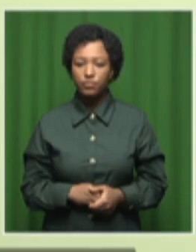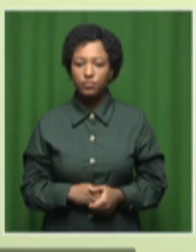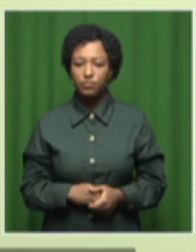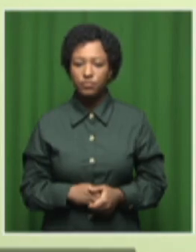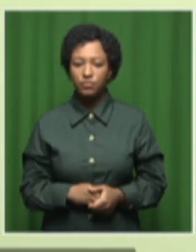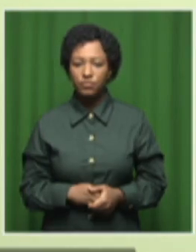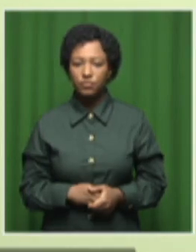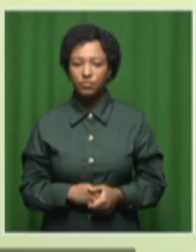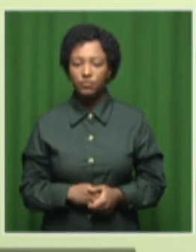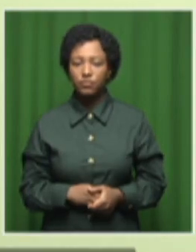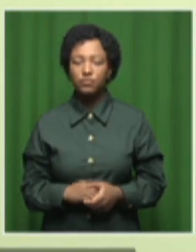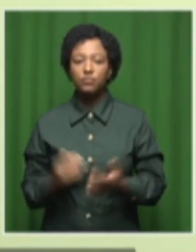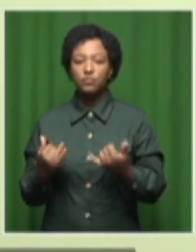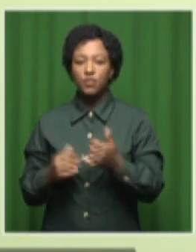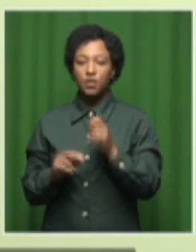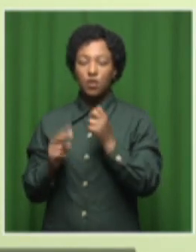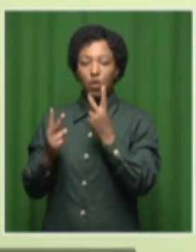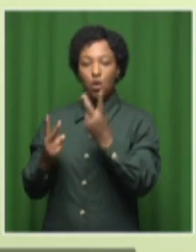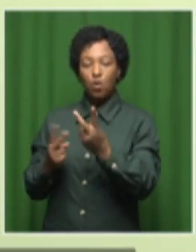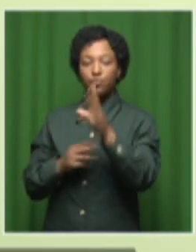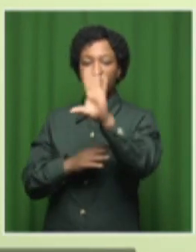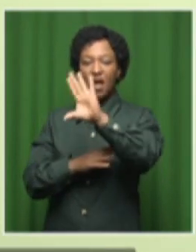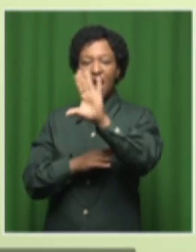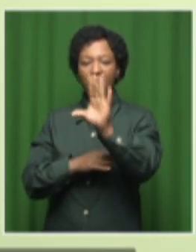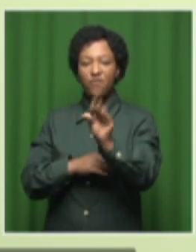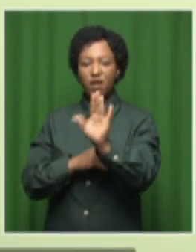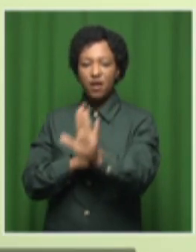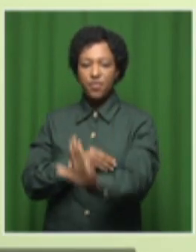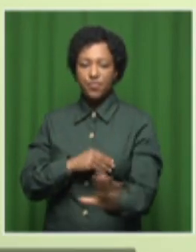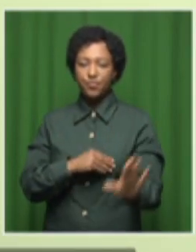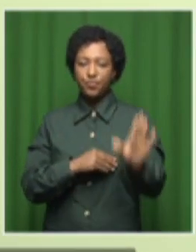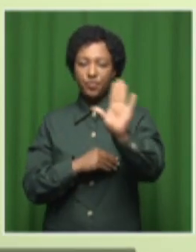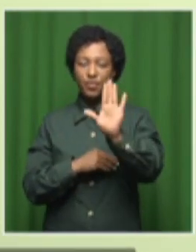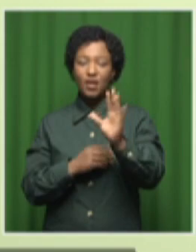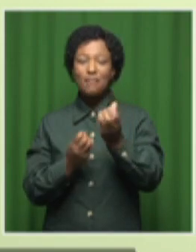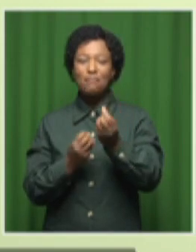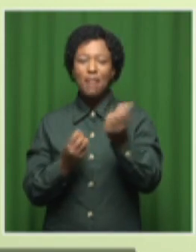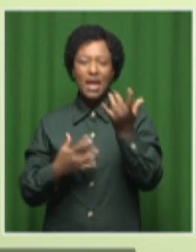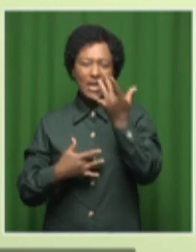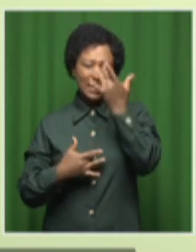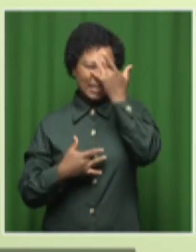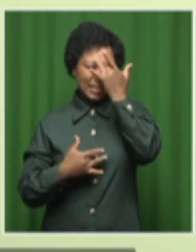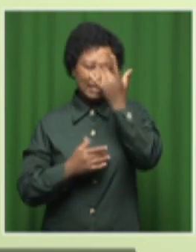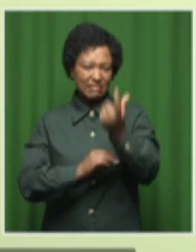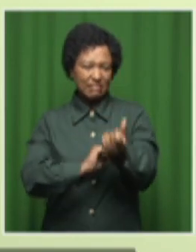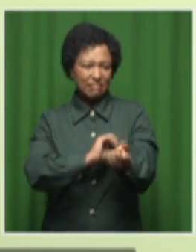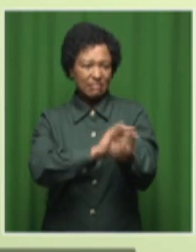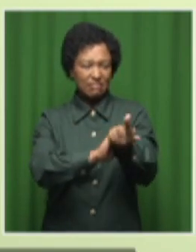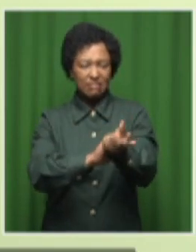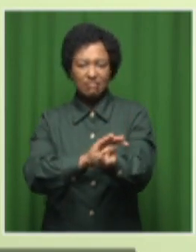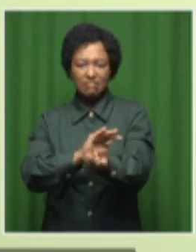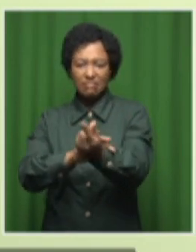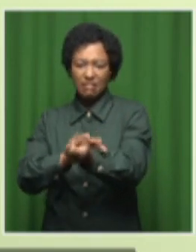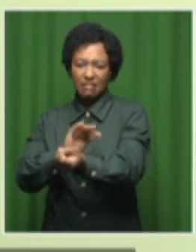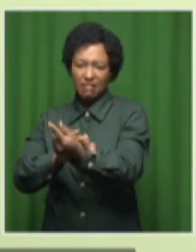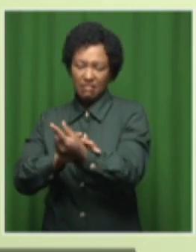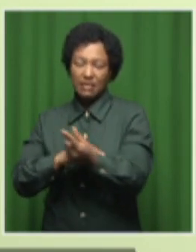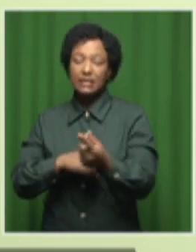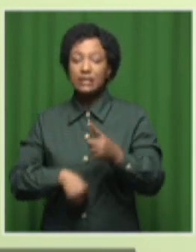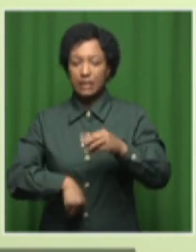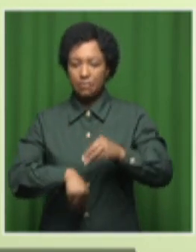When you look at the African continent, the issue of the outbreak of diseases remain really a massive challenge. And we